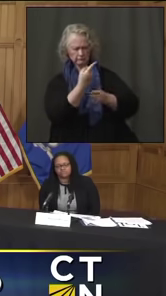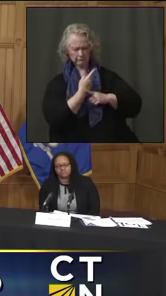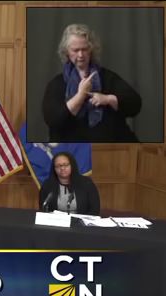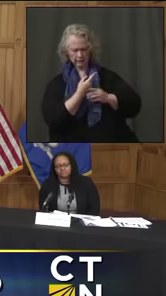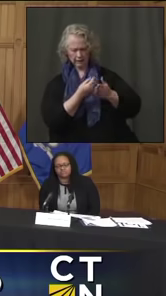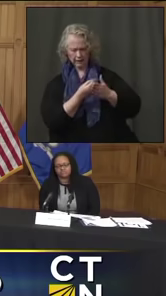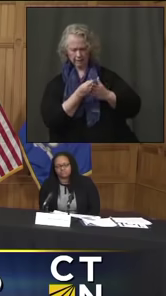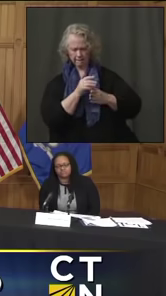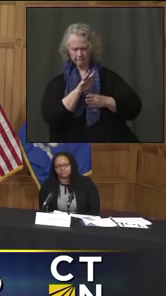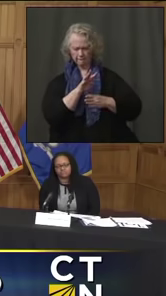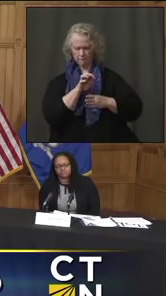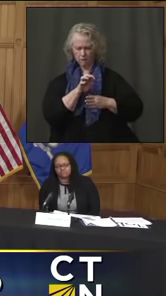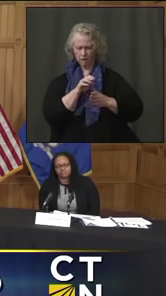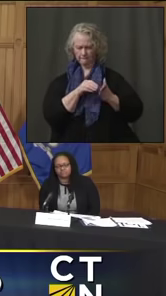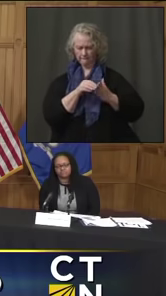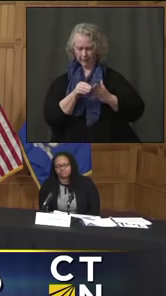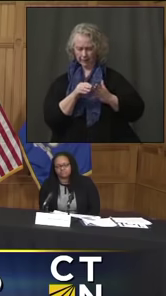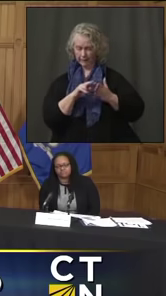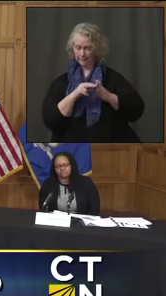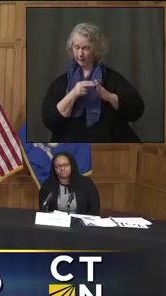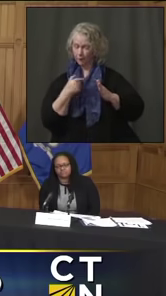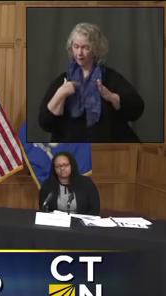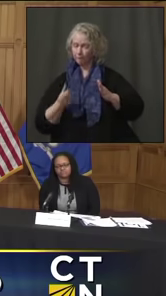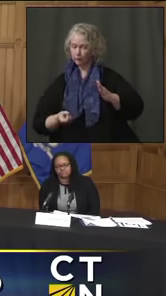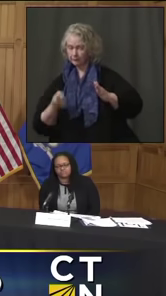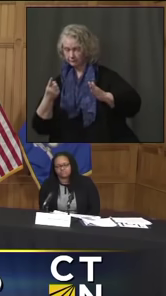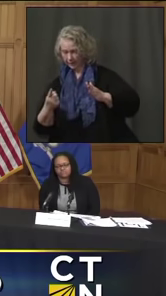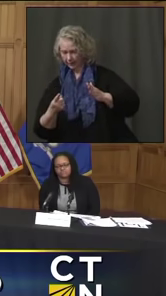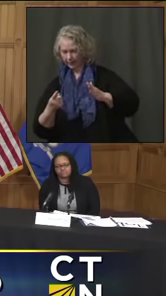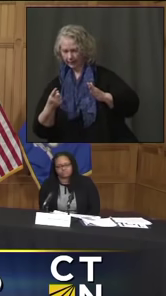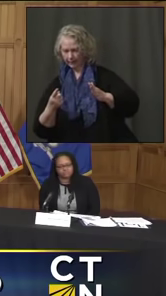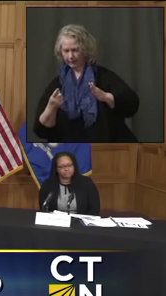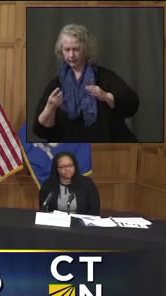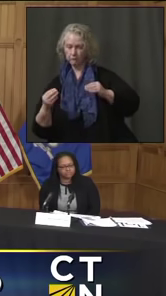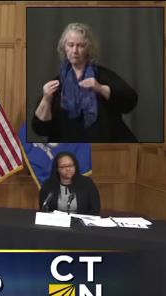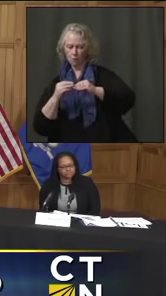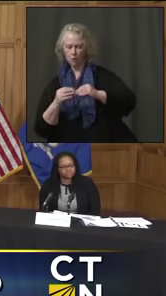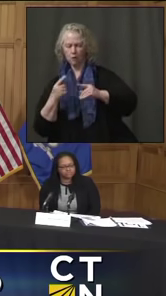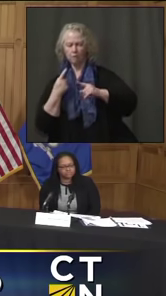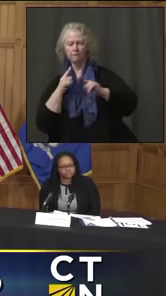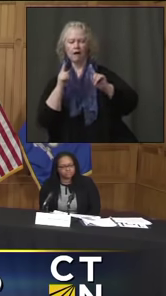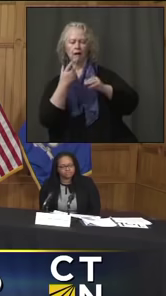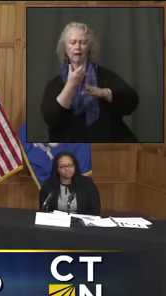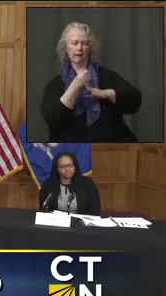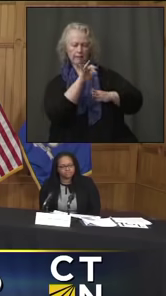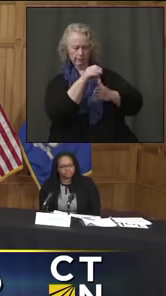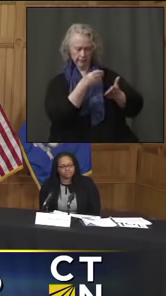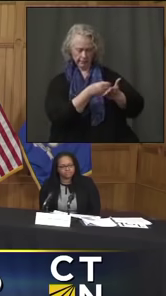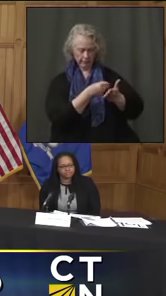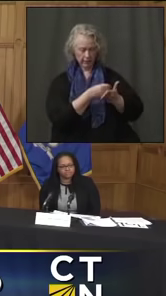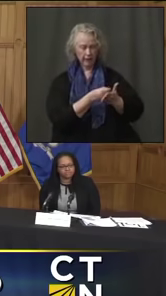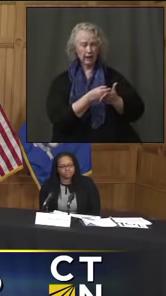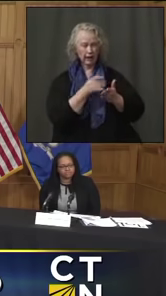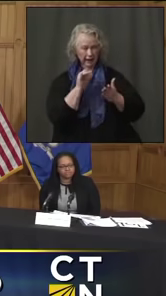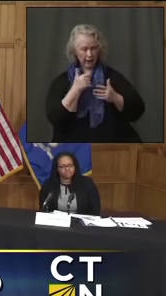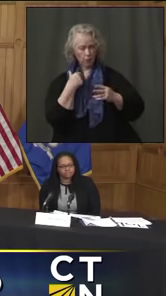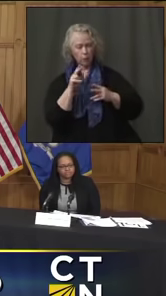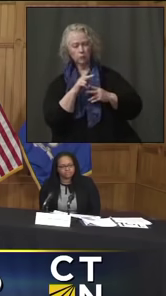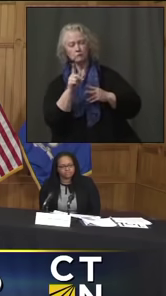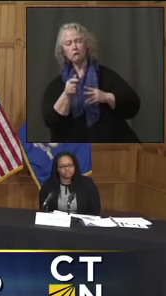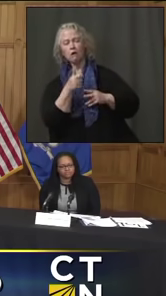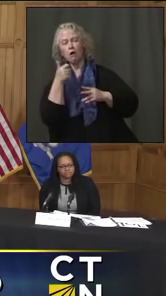spend more to get that money. Is there anything else in any of the federal dollars that could also be used as revenue